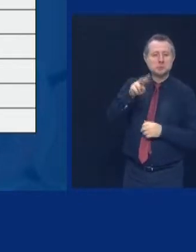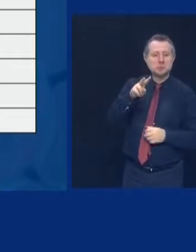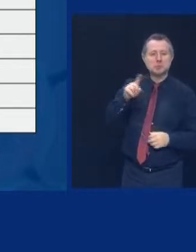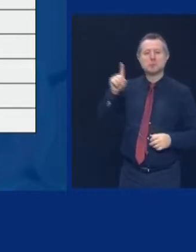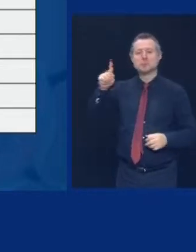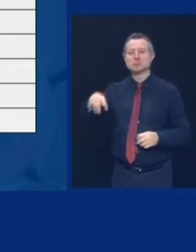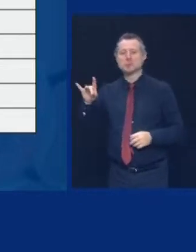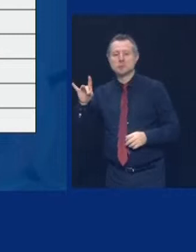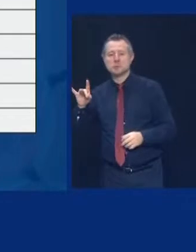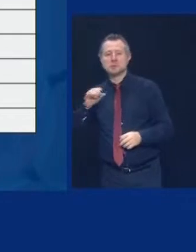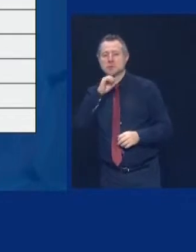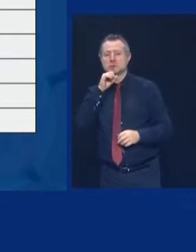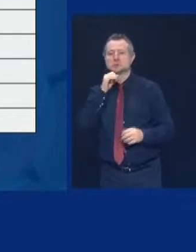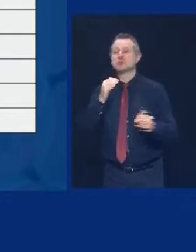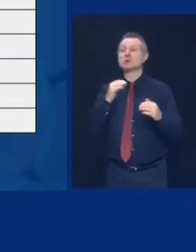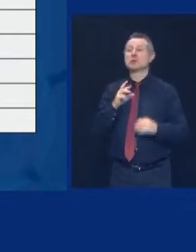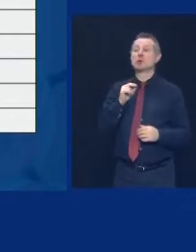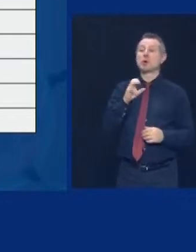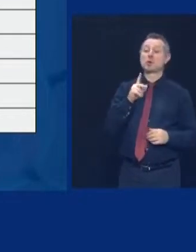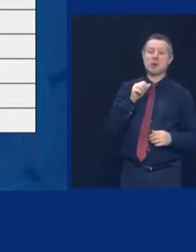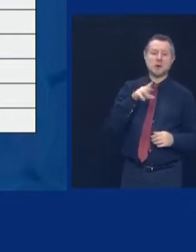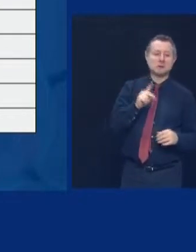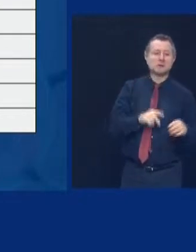4. All areas, 7.9 to